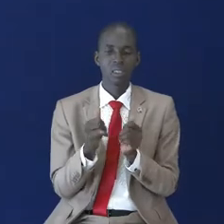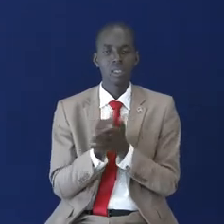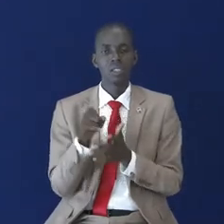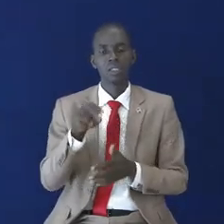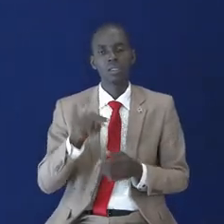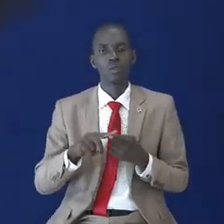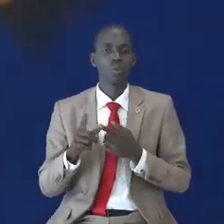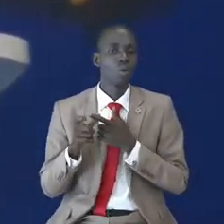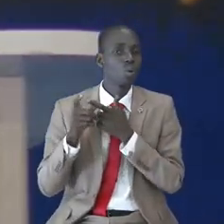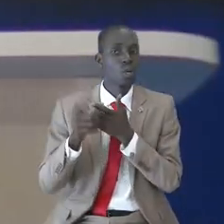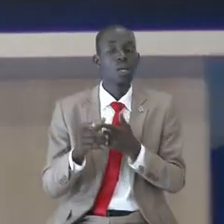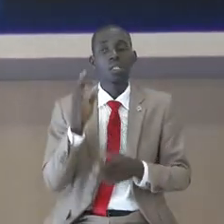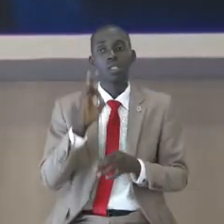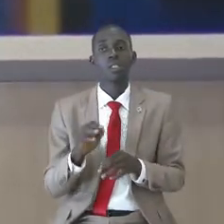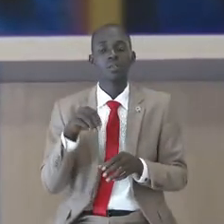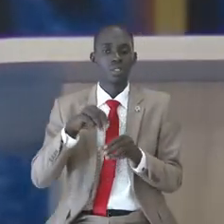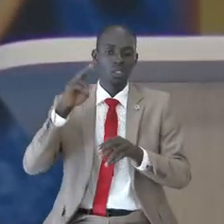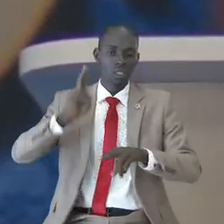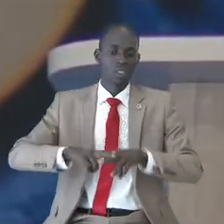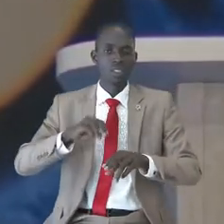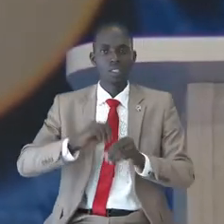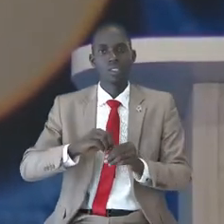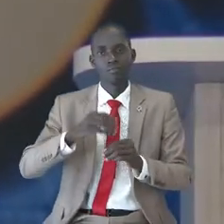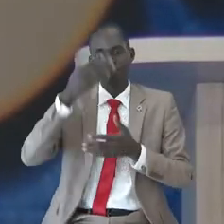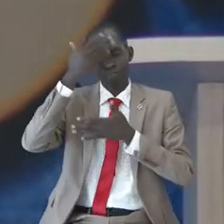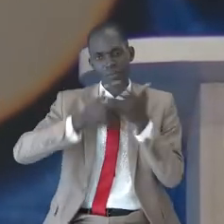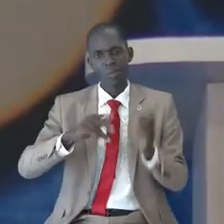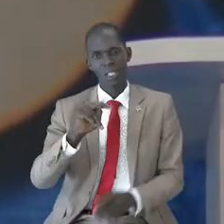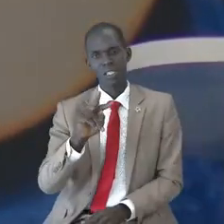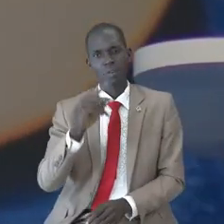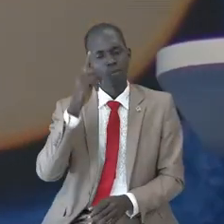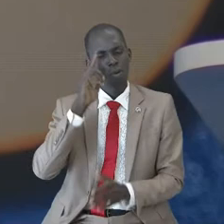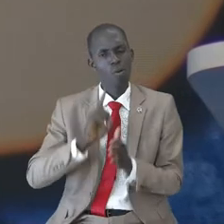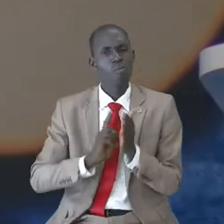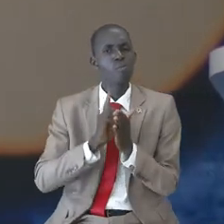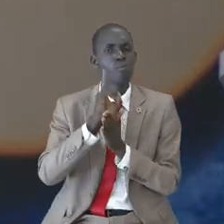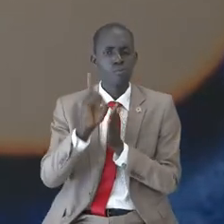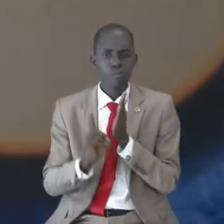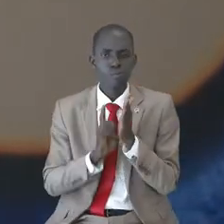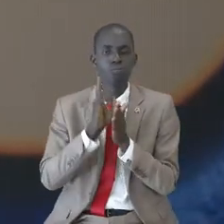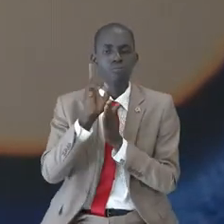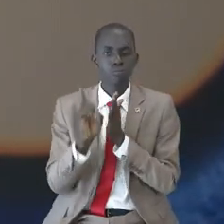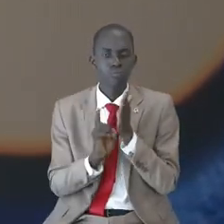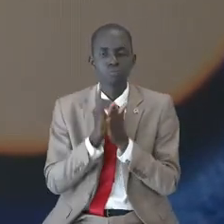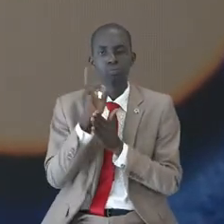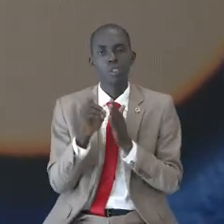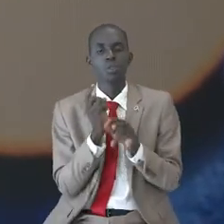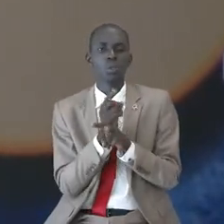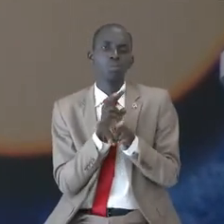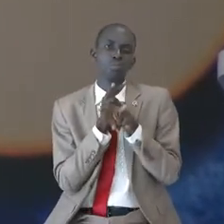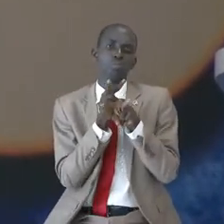And if they were sitting in front of the television 4 hours every day and just looking at